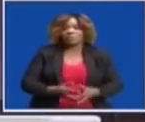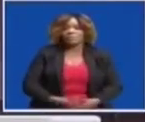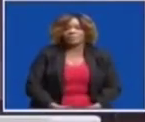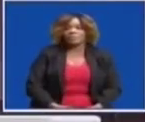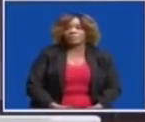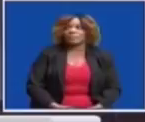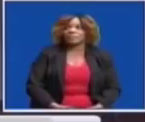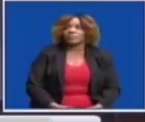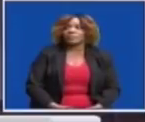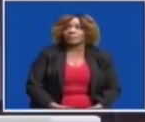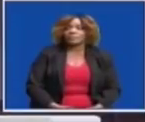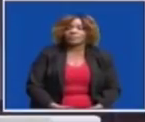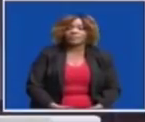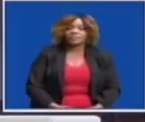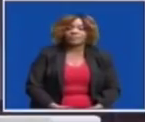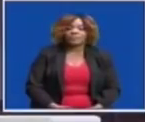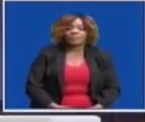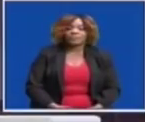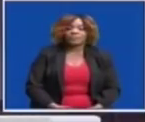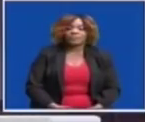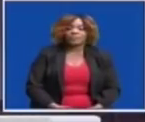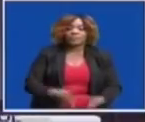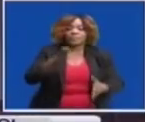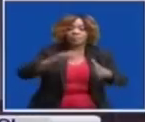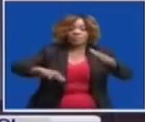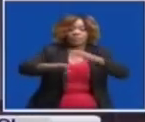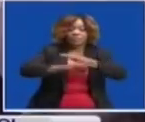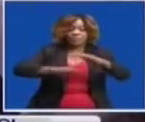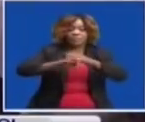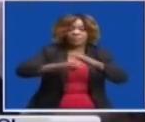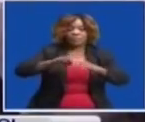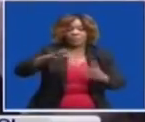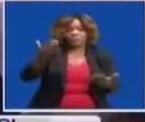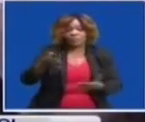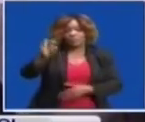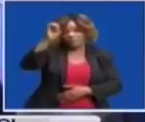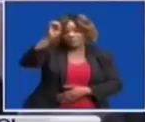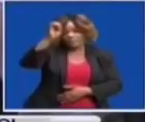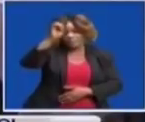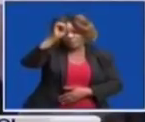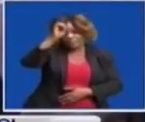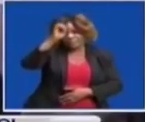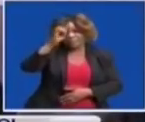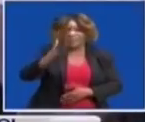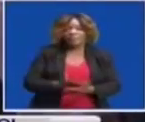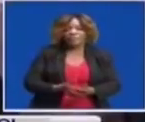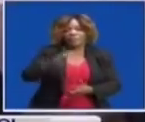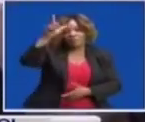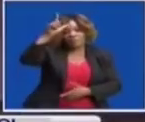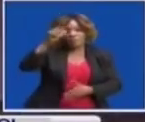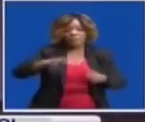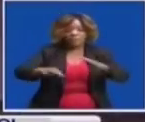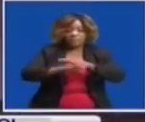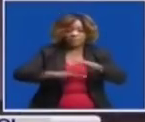noted that your foundation has 4 pillars. First